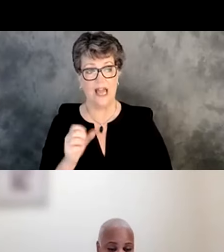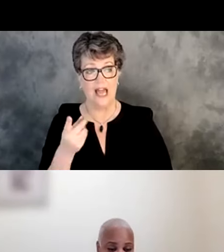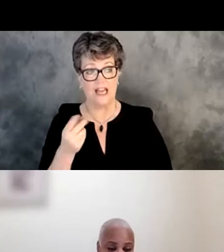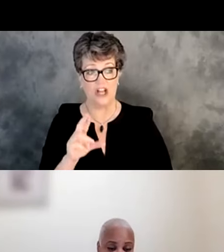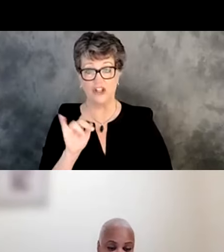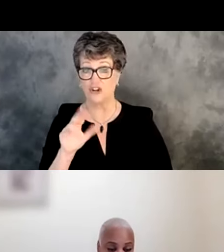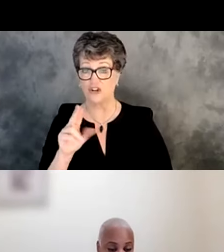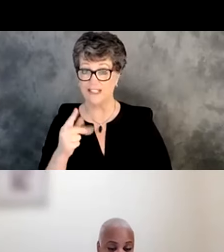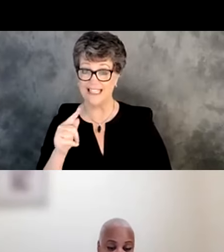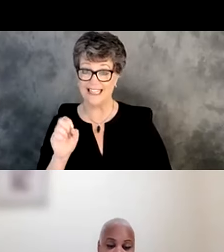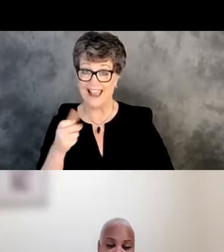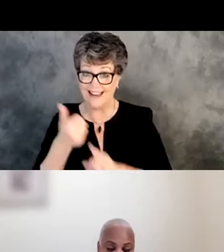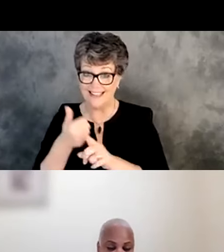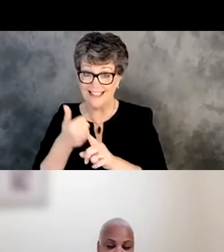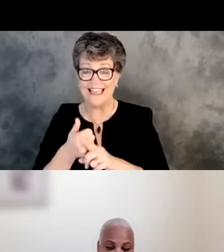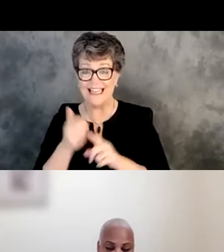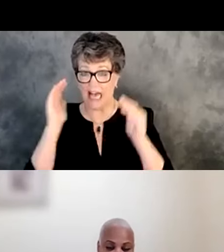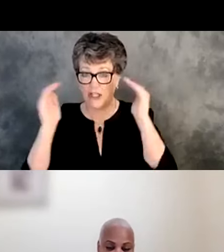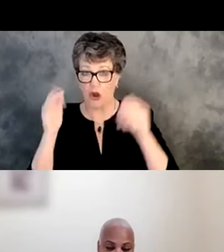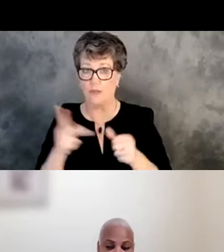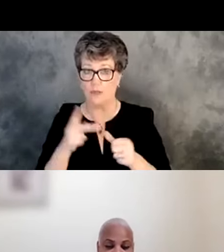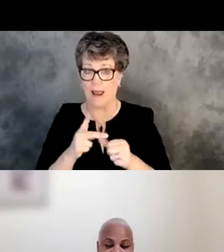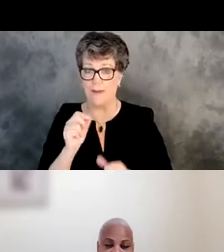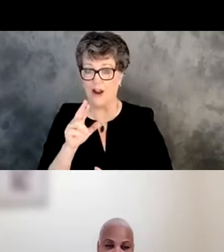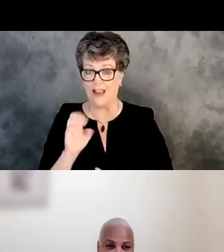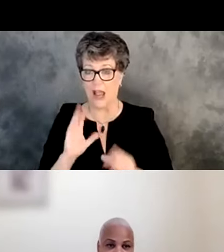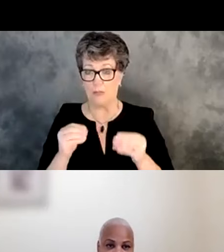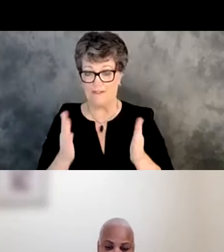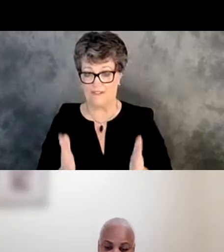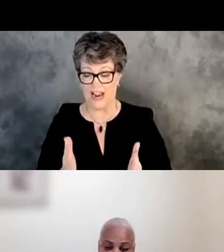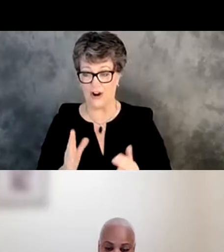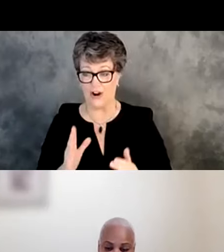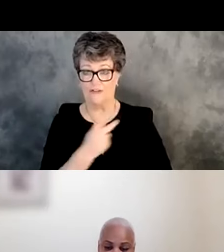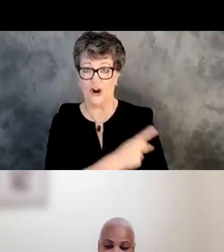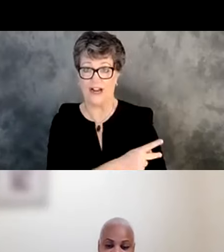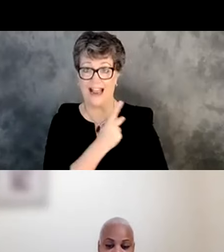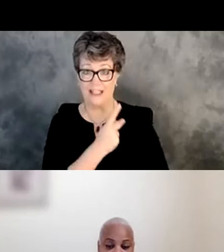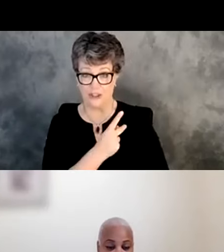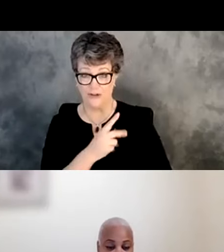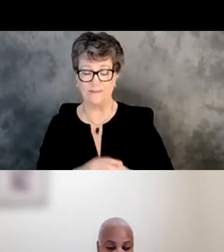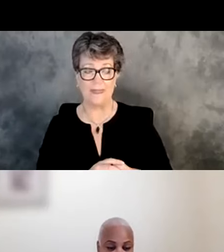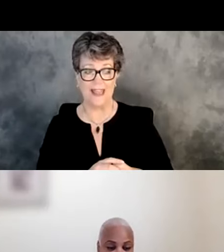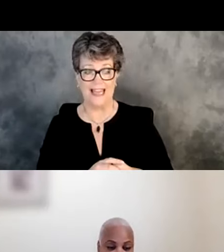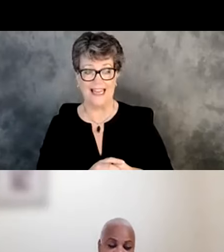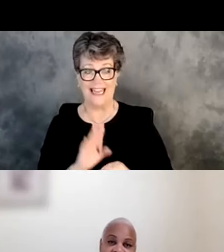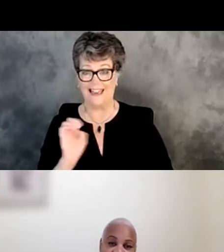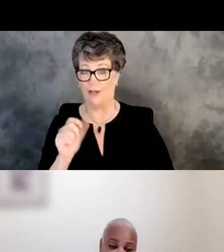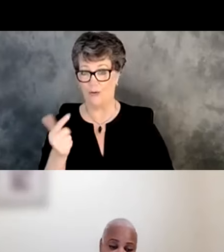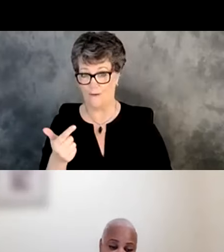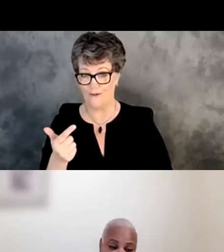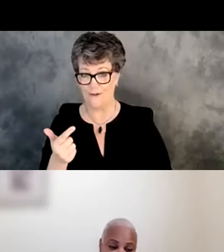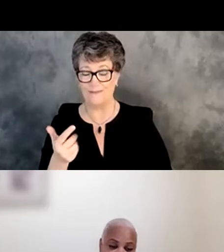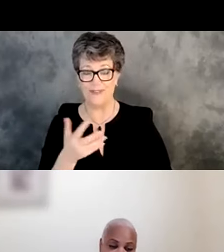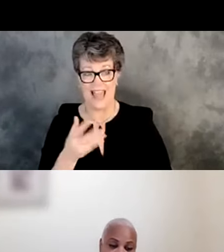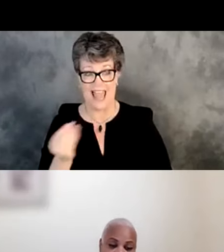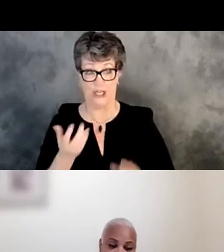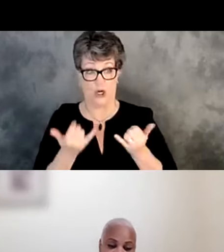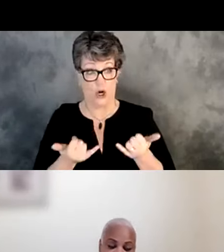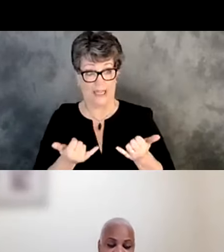Gates is an adult primary care provider for Kaiser Permanente in Elk Grove, and